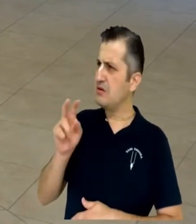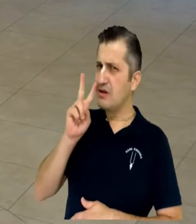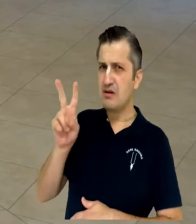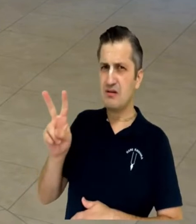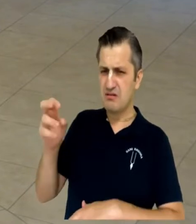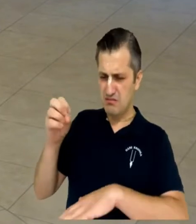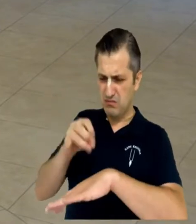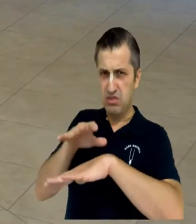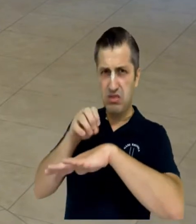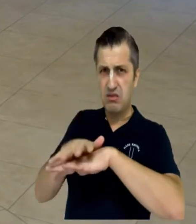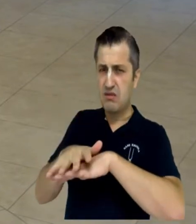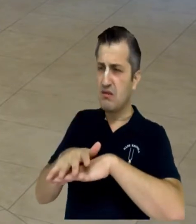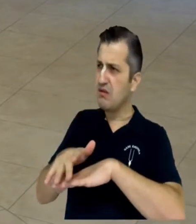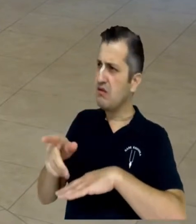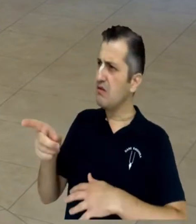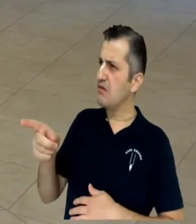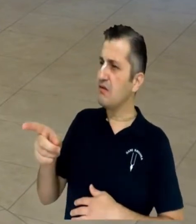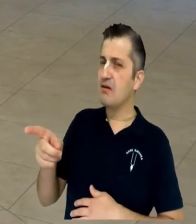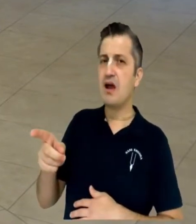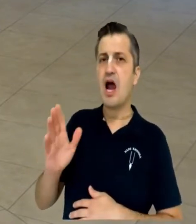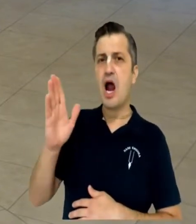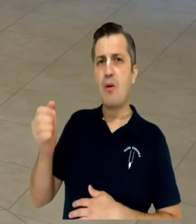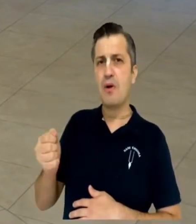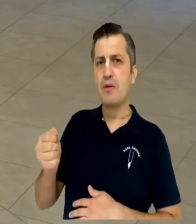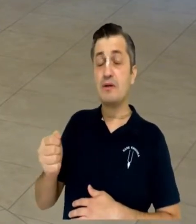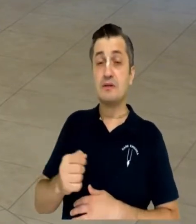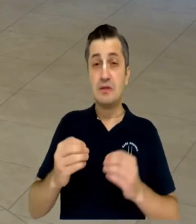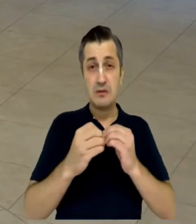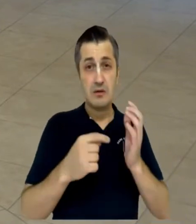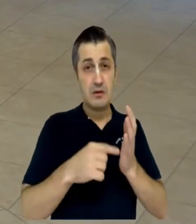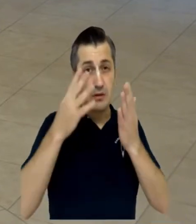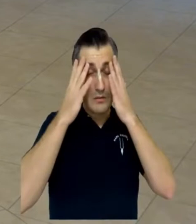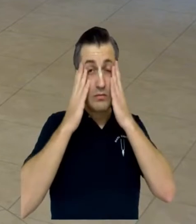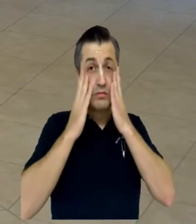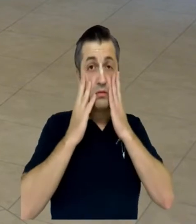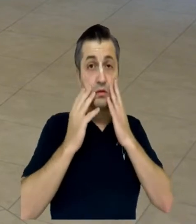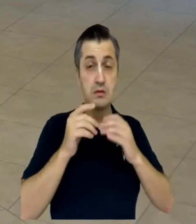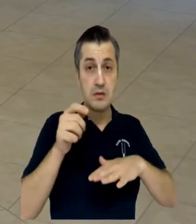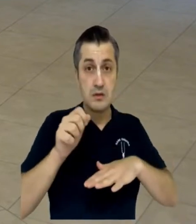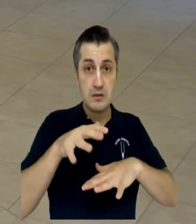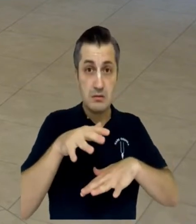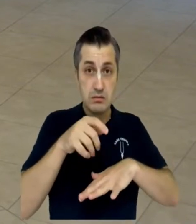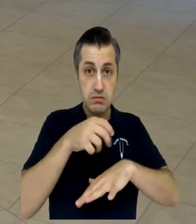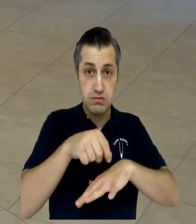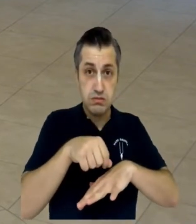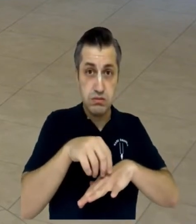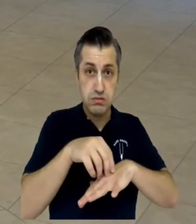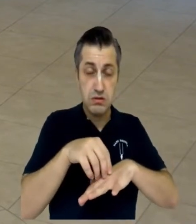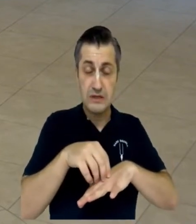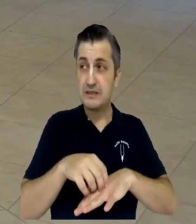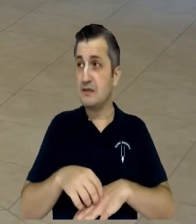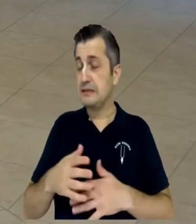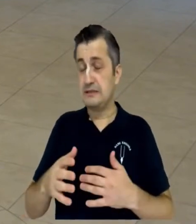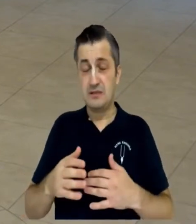And he was getting really nervous, and he was thinking, oh my God, now Srila Prabhupada is going to shout at me, and